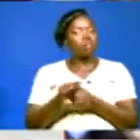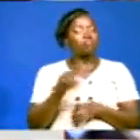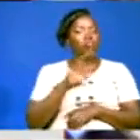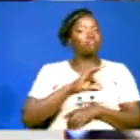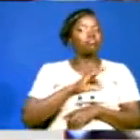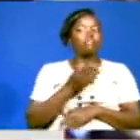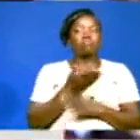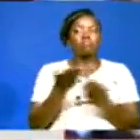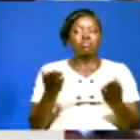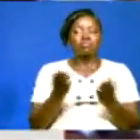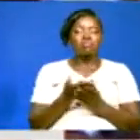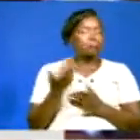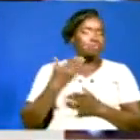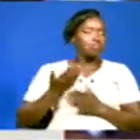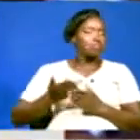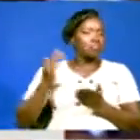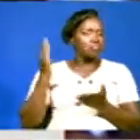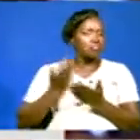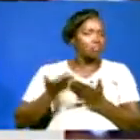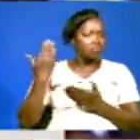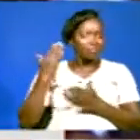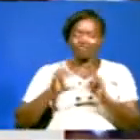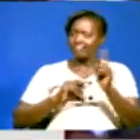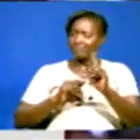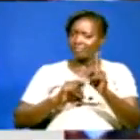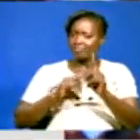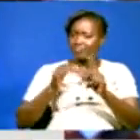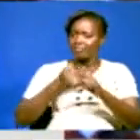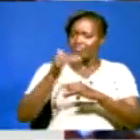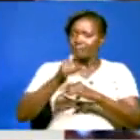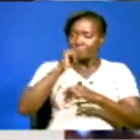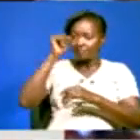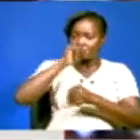Sisi hatutaki kuachwa nyuma, tunataka in the next political cycle